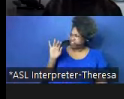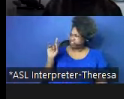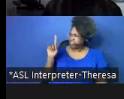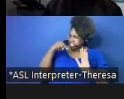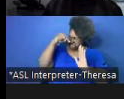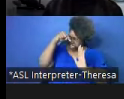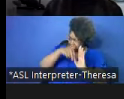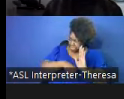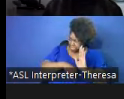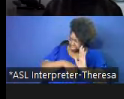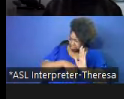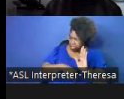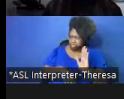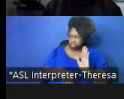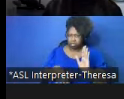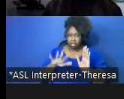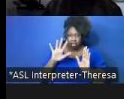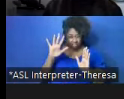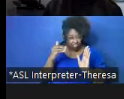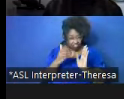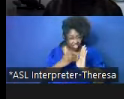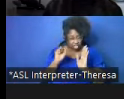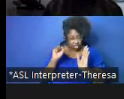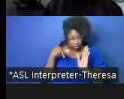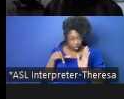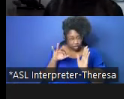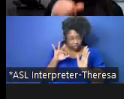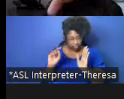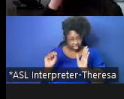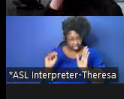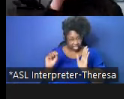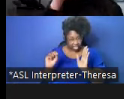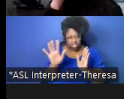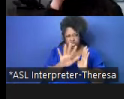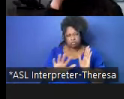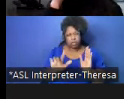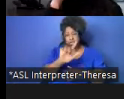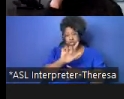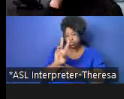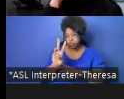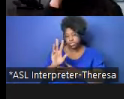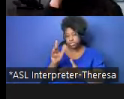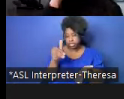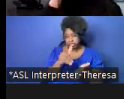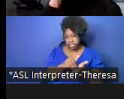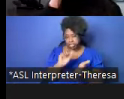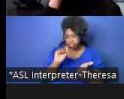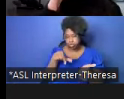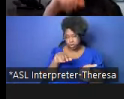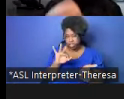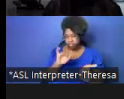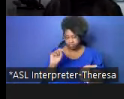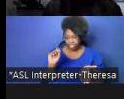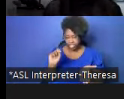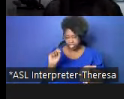and 5,000 square feet. So that gives you about 26,000 square feet,